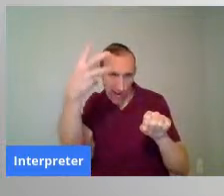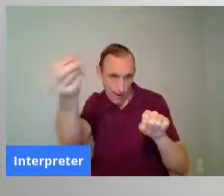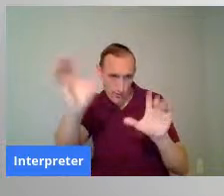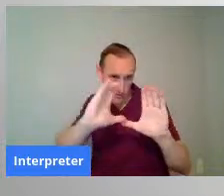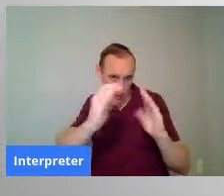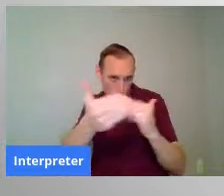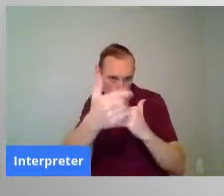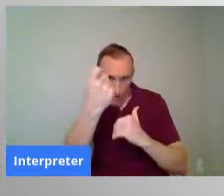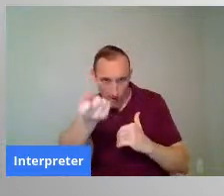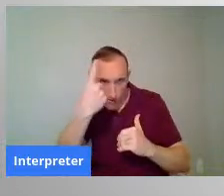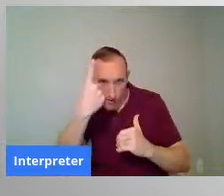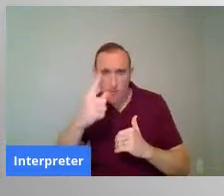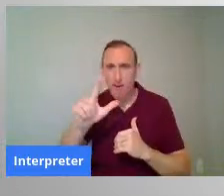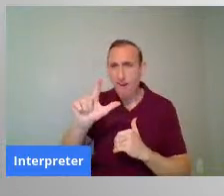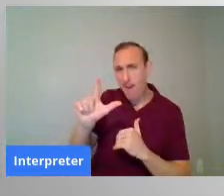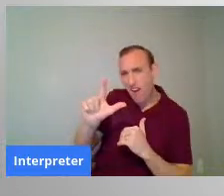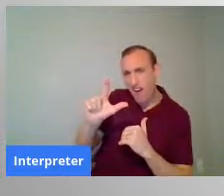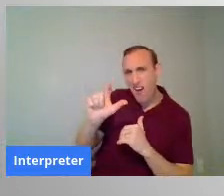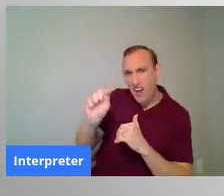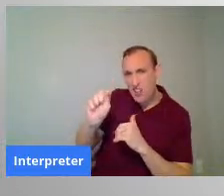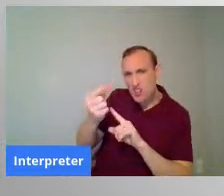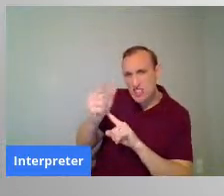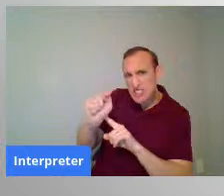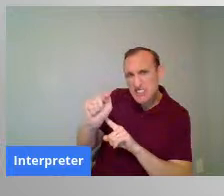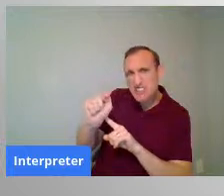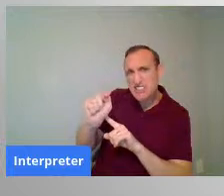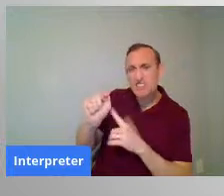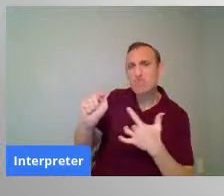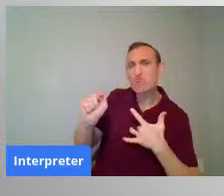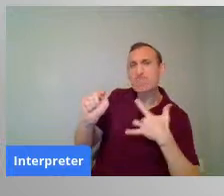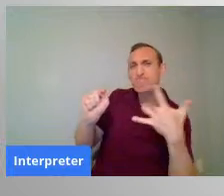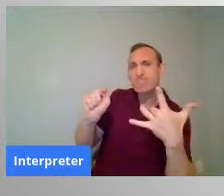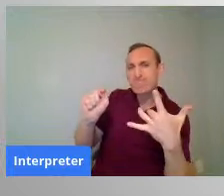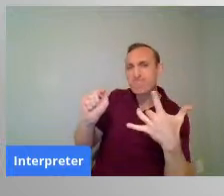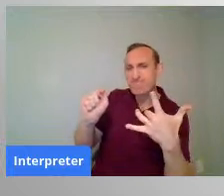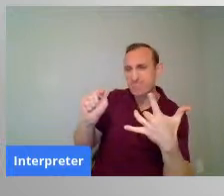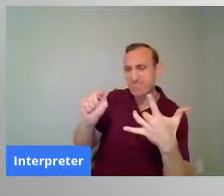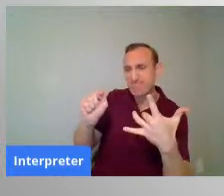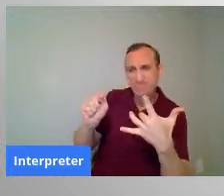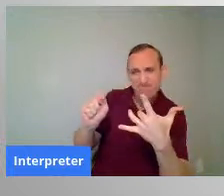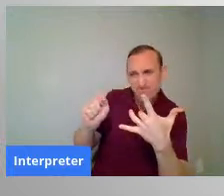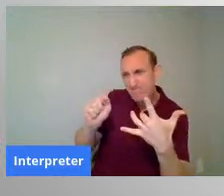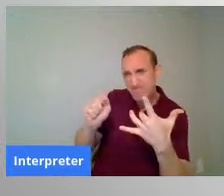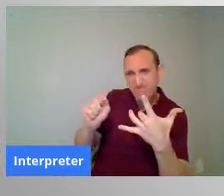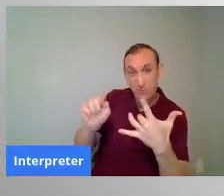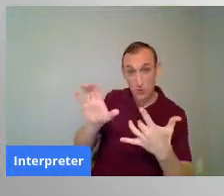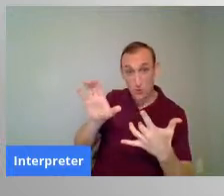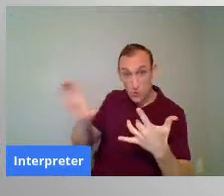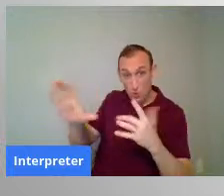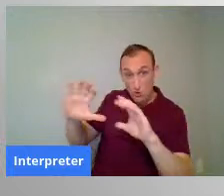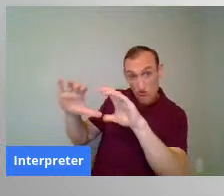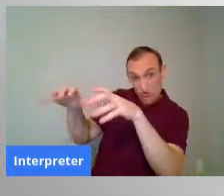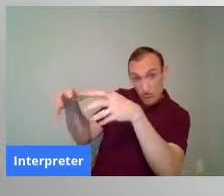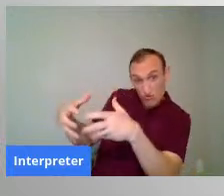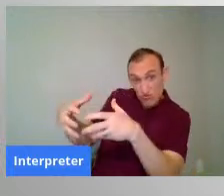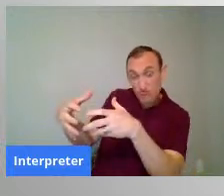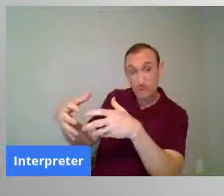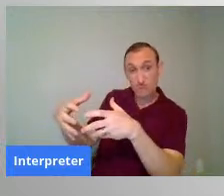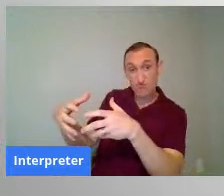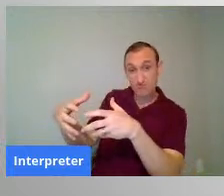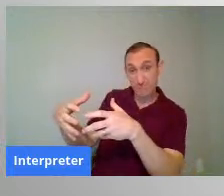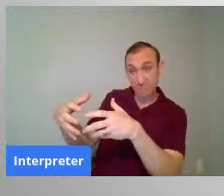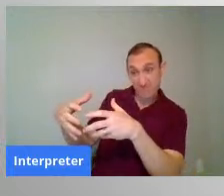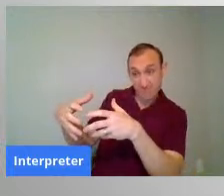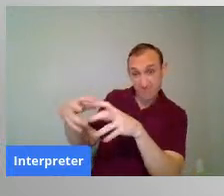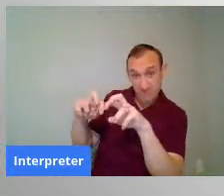Where are LSGTs, I guess, is the best question for me to ask. Have you or your cabinet been able to get a sense of